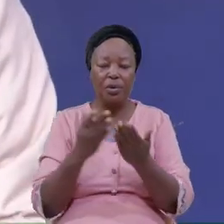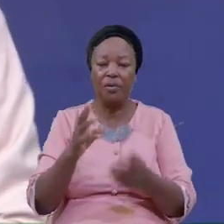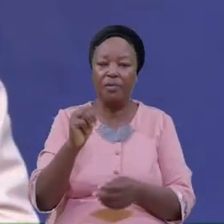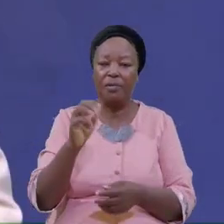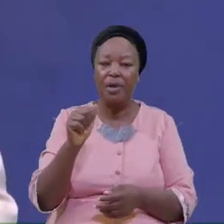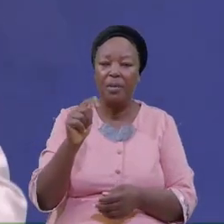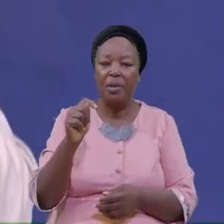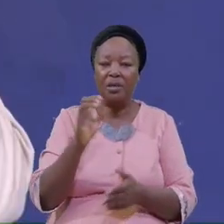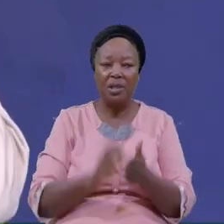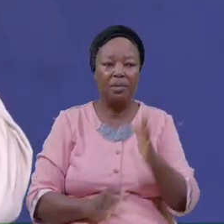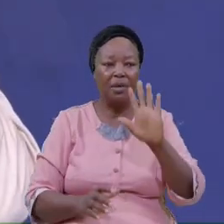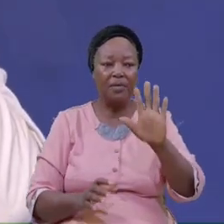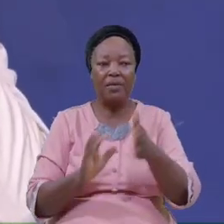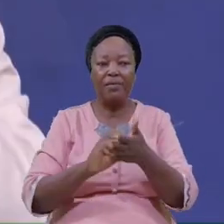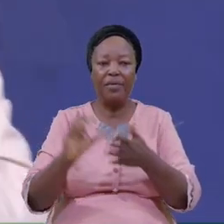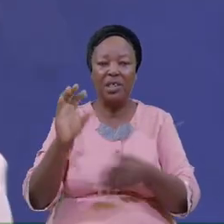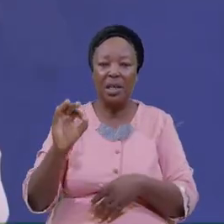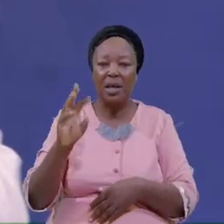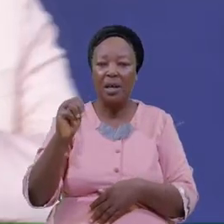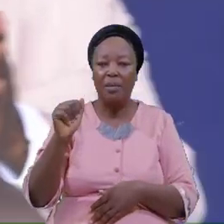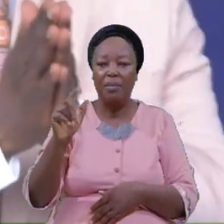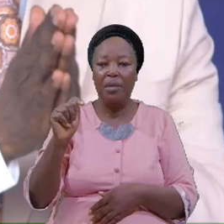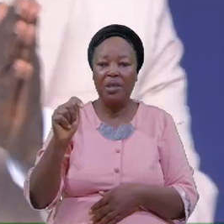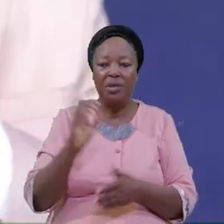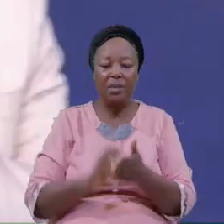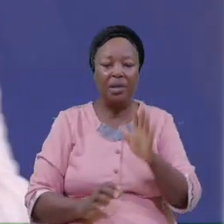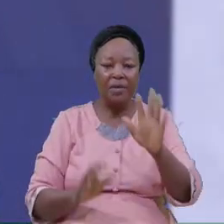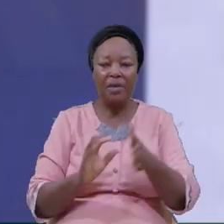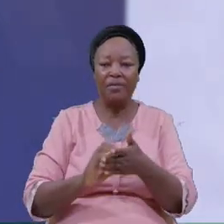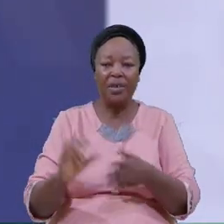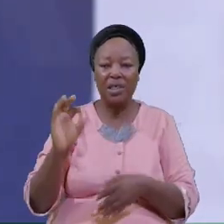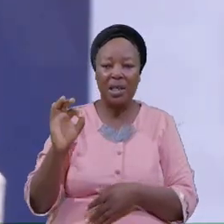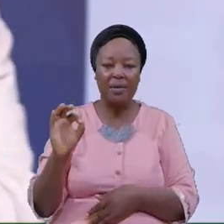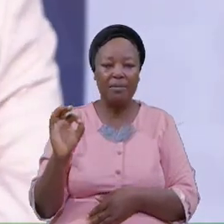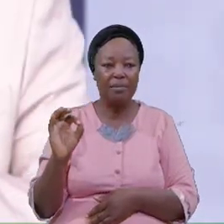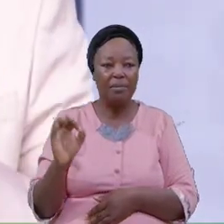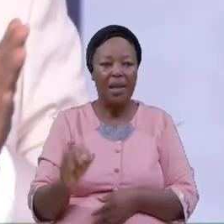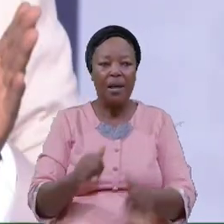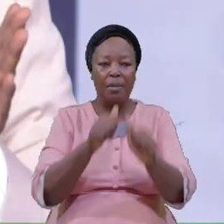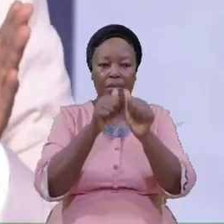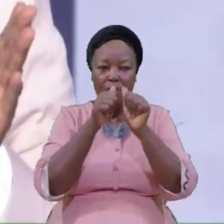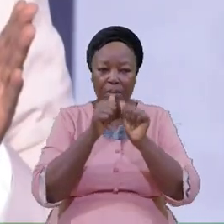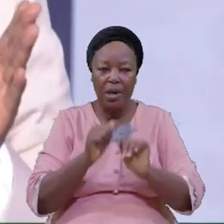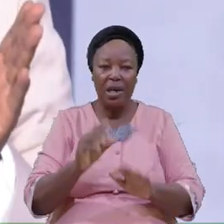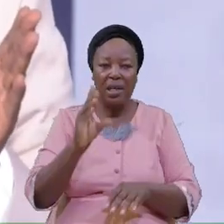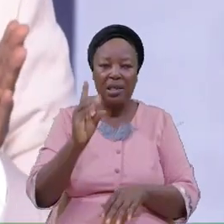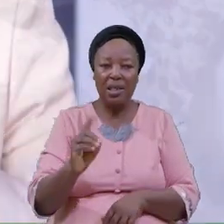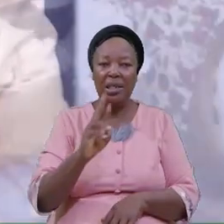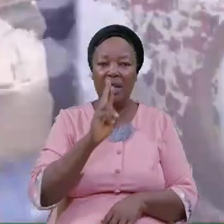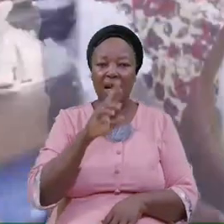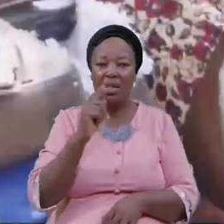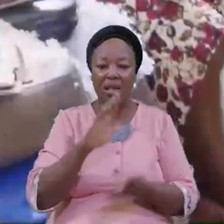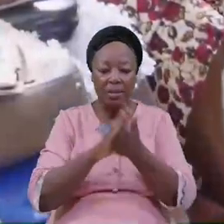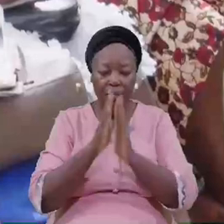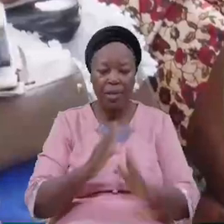5 le verset 9. In Matthew chapter 5 verse 9, blessed are the peacemakers,